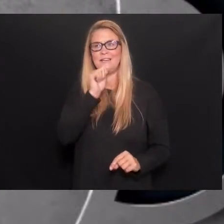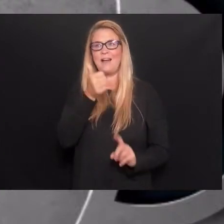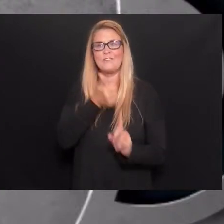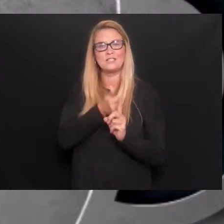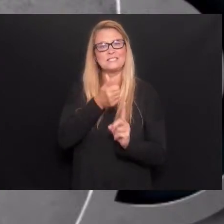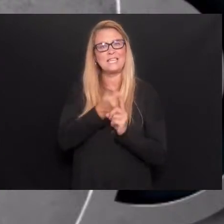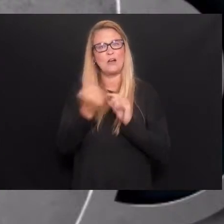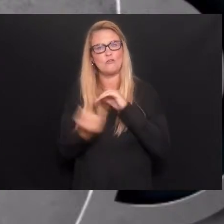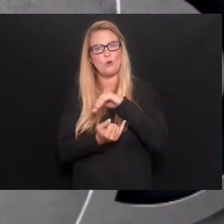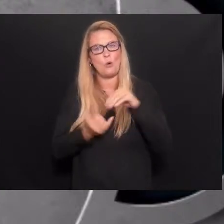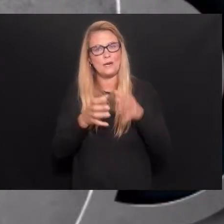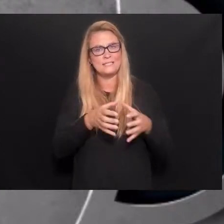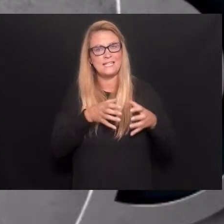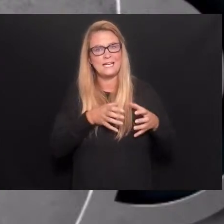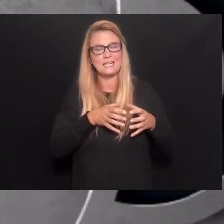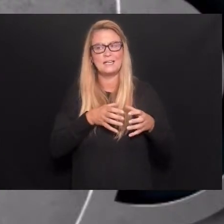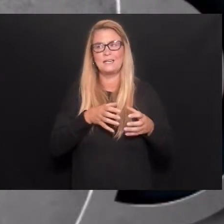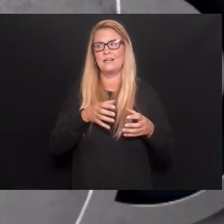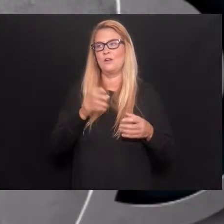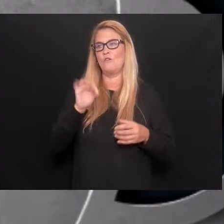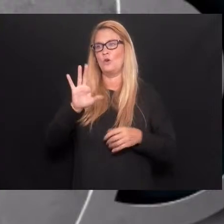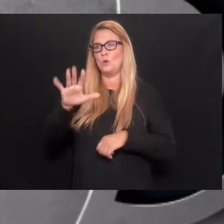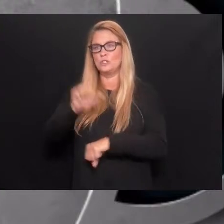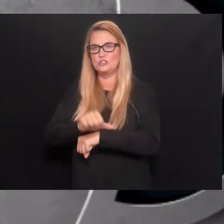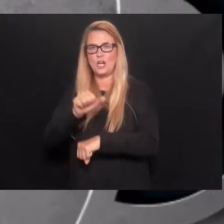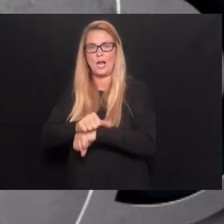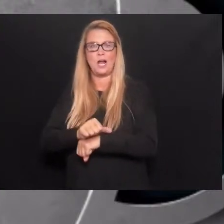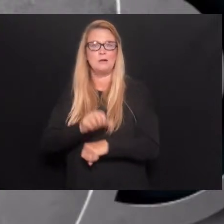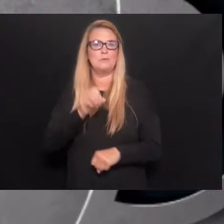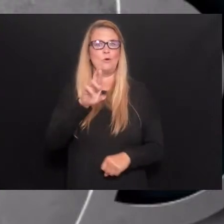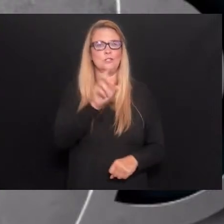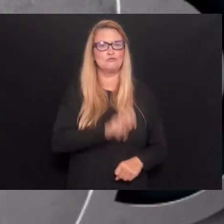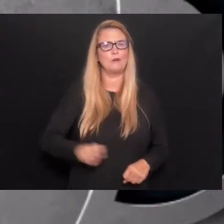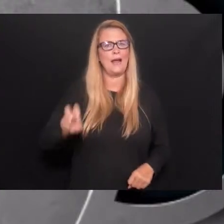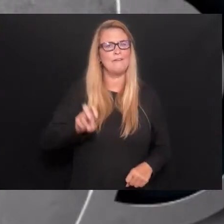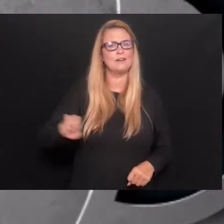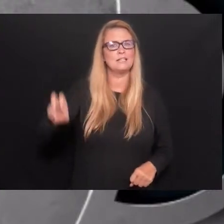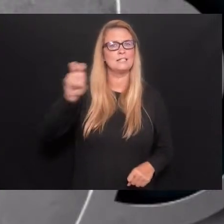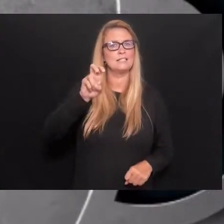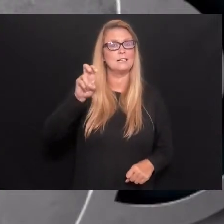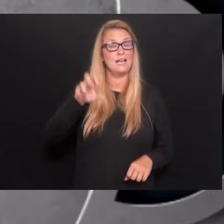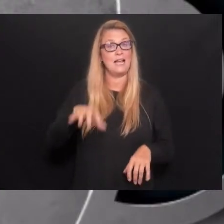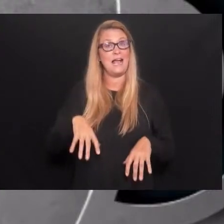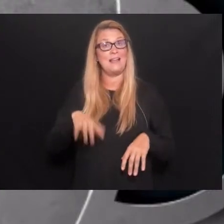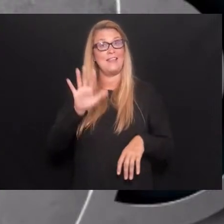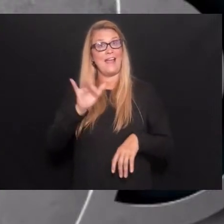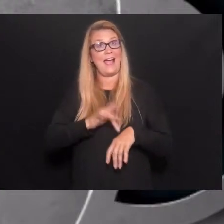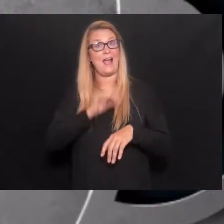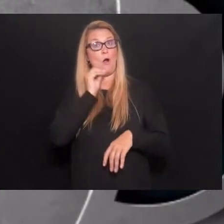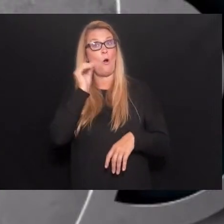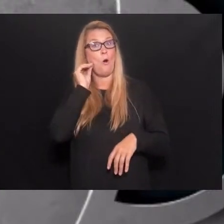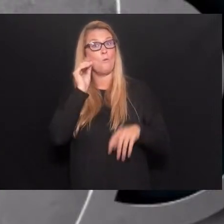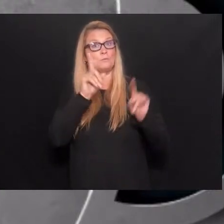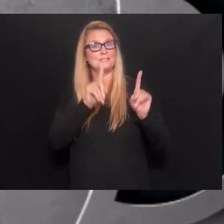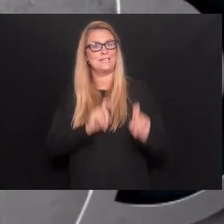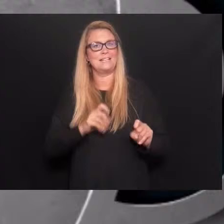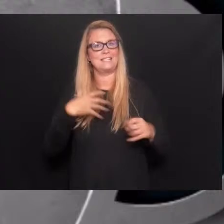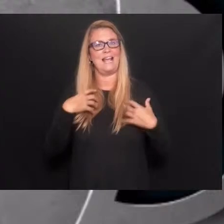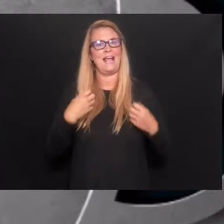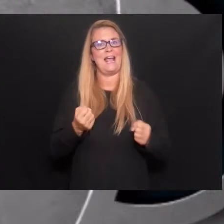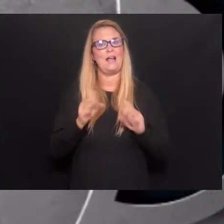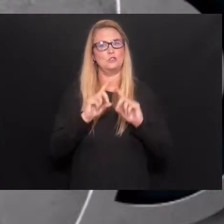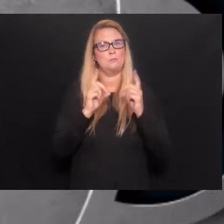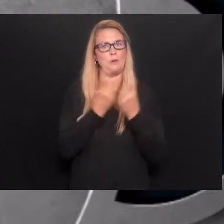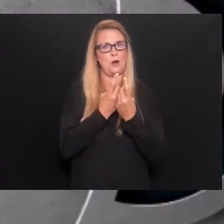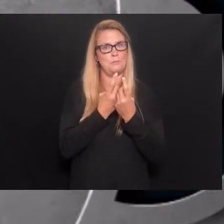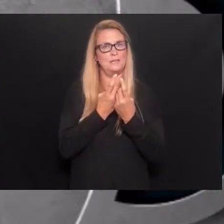self-quarantine yourself for maybe your job, or if you're going to use it to travel. So if you take those at-home testing kits, your health department or someone at your job